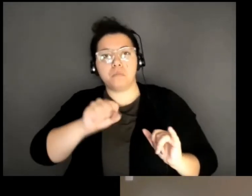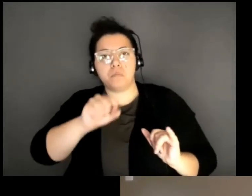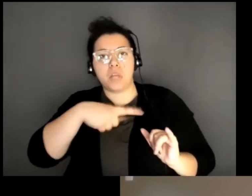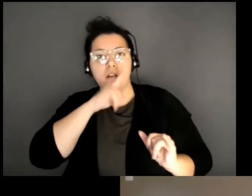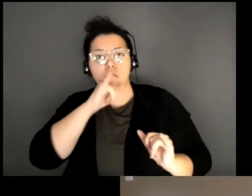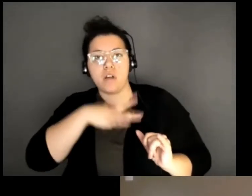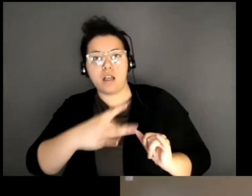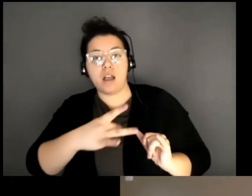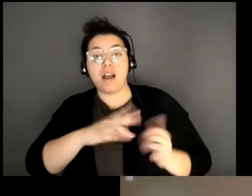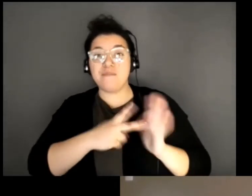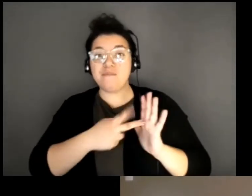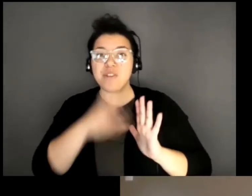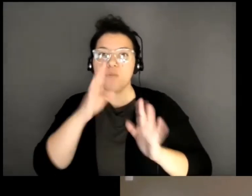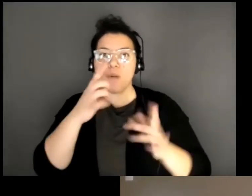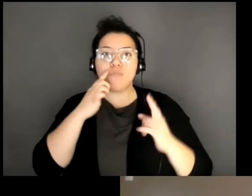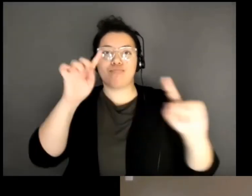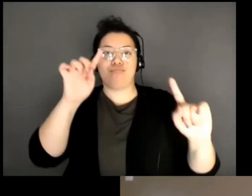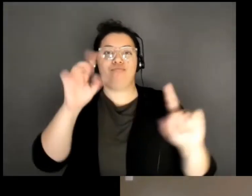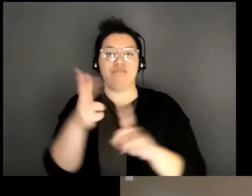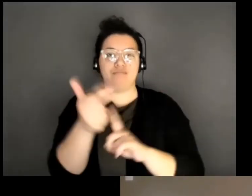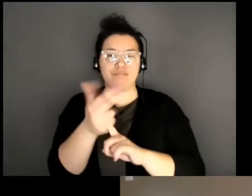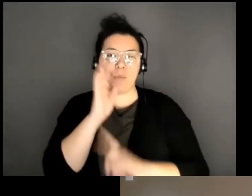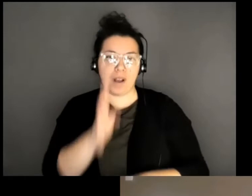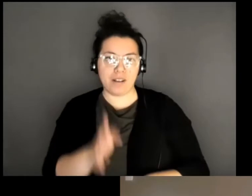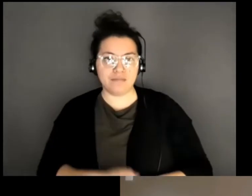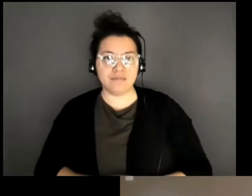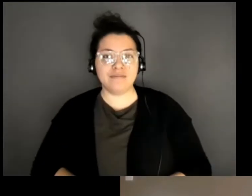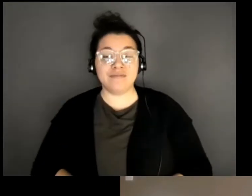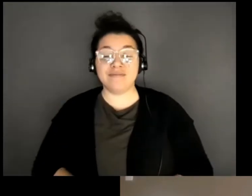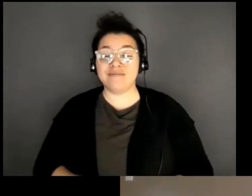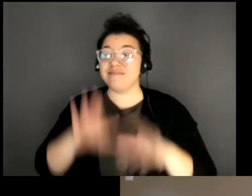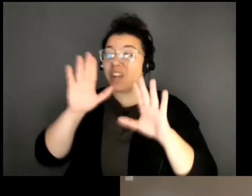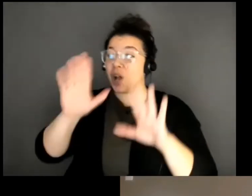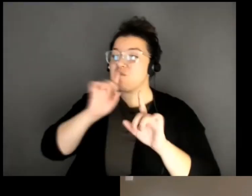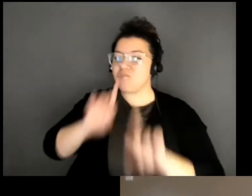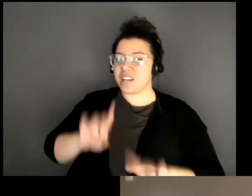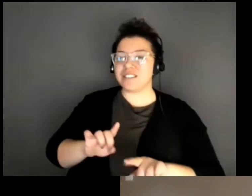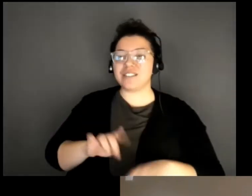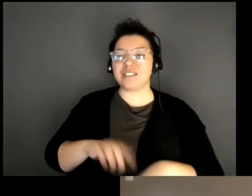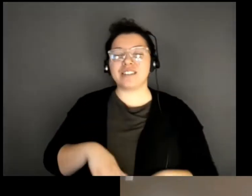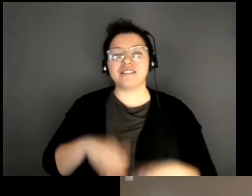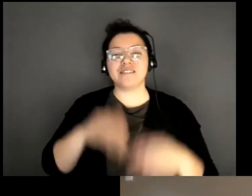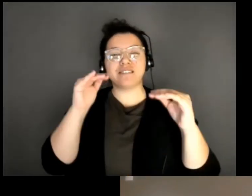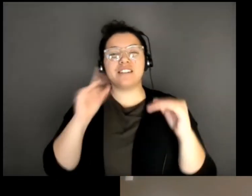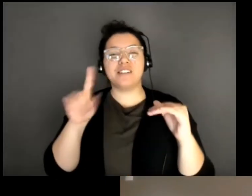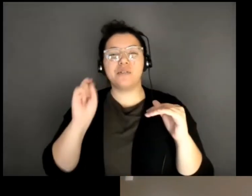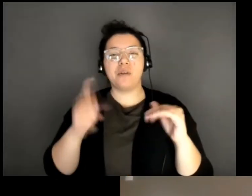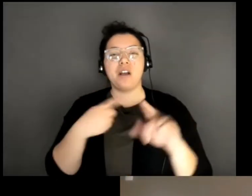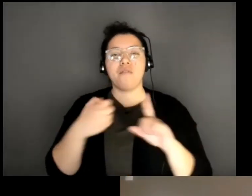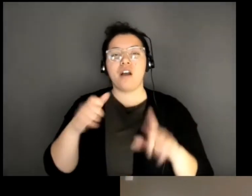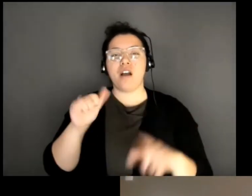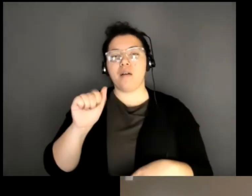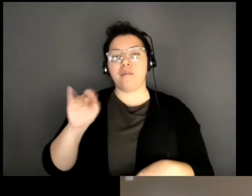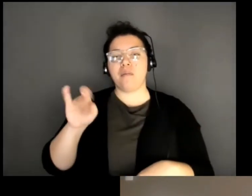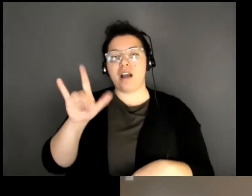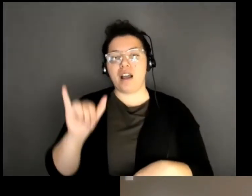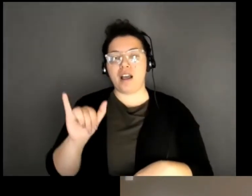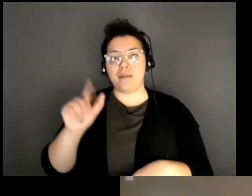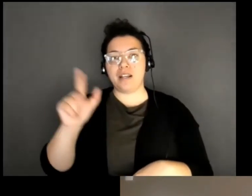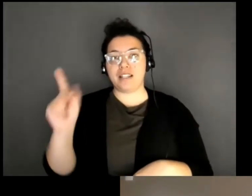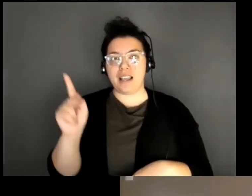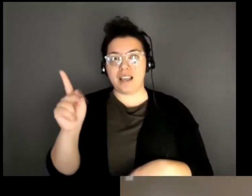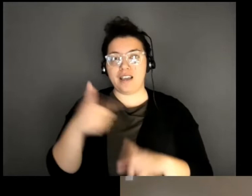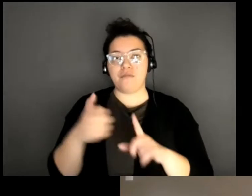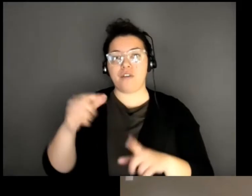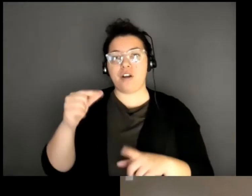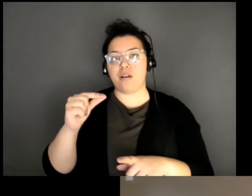going to go far in hospitality. That's great. Great answer. There's a question here from Abby Kay from Garrard County High School.